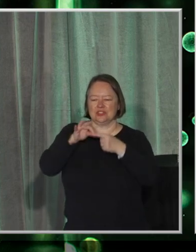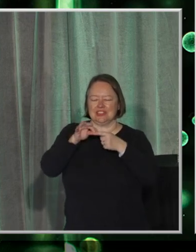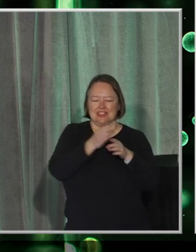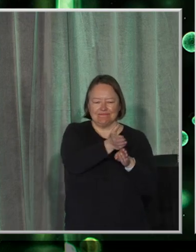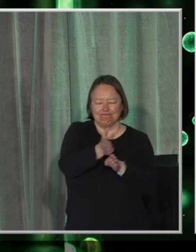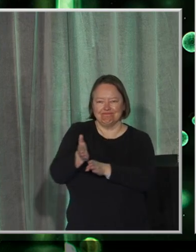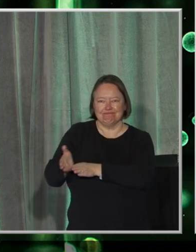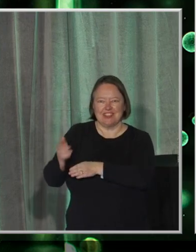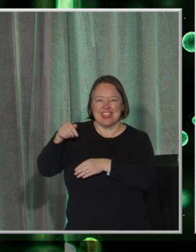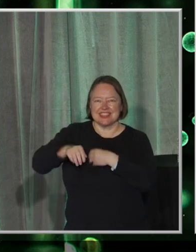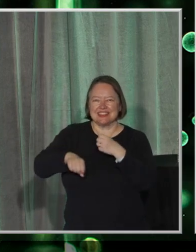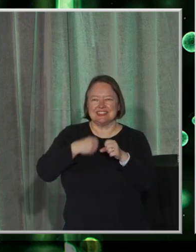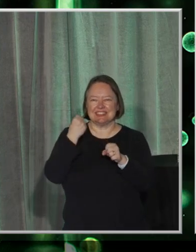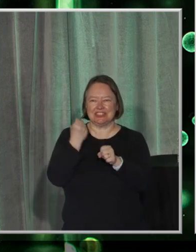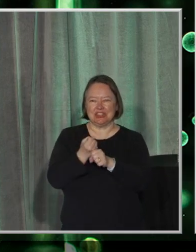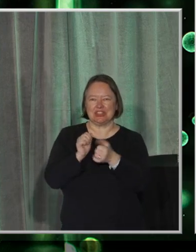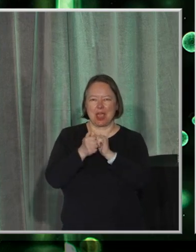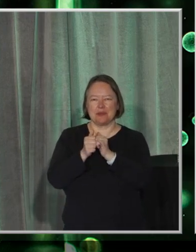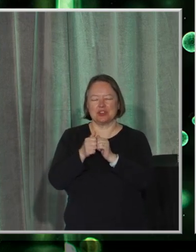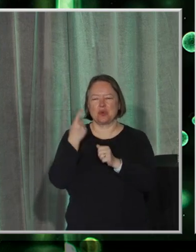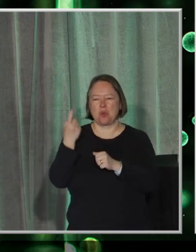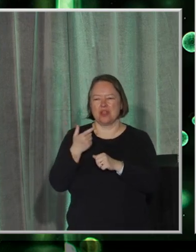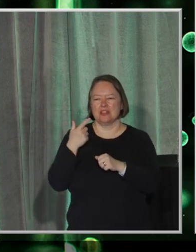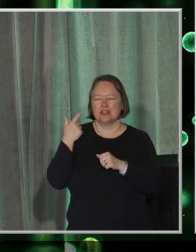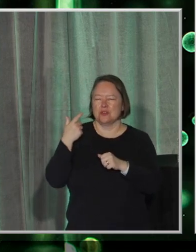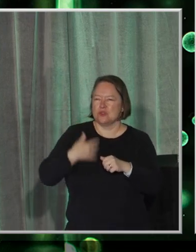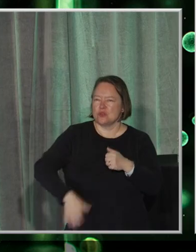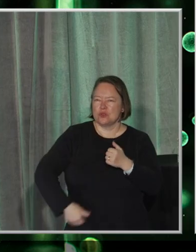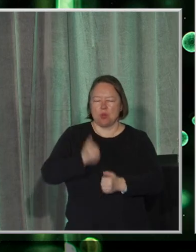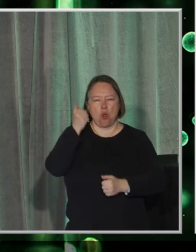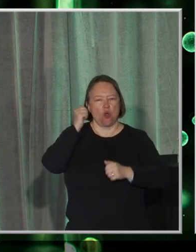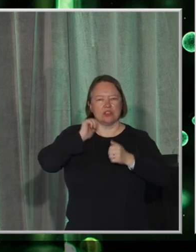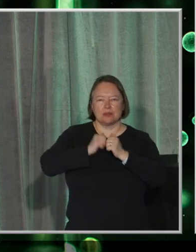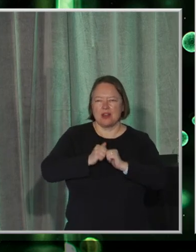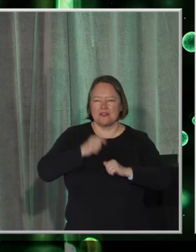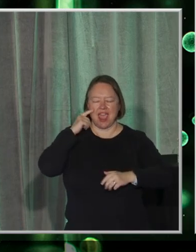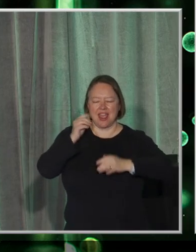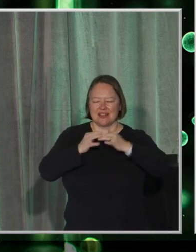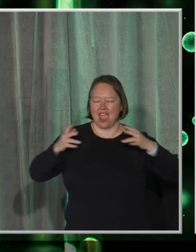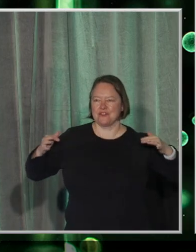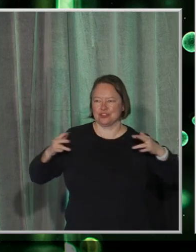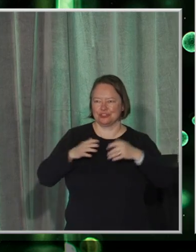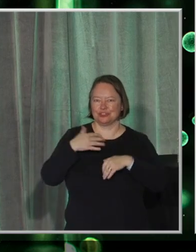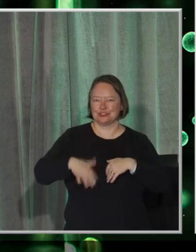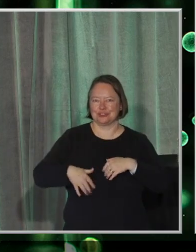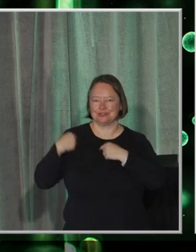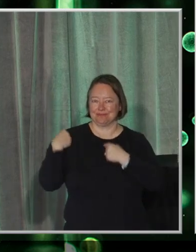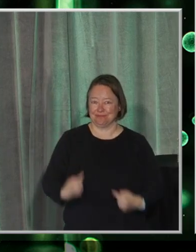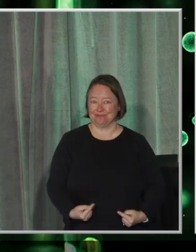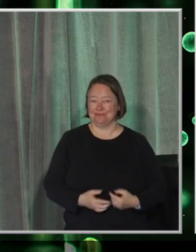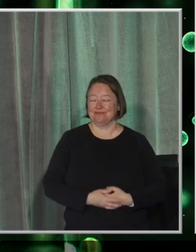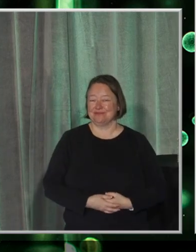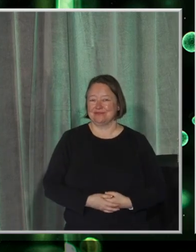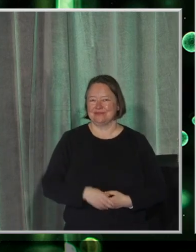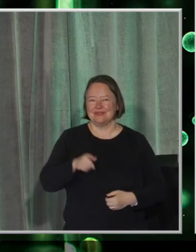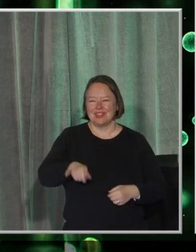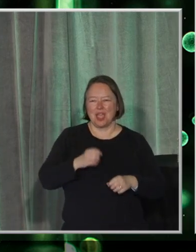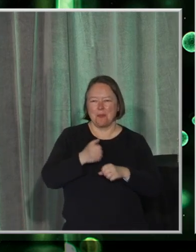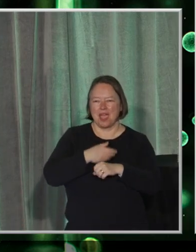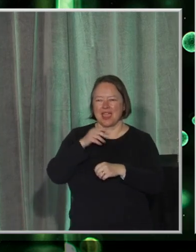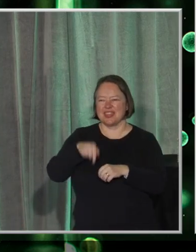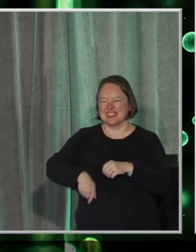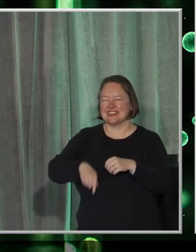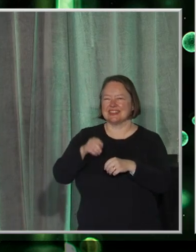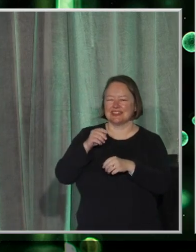disciplines, this year's competition was one of the most competitive and diverse yet. Forged by an